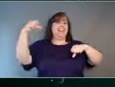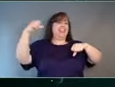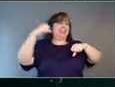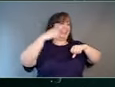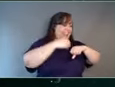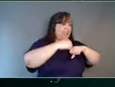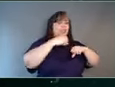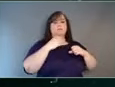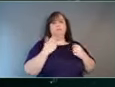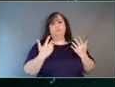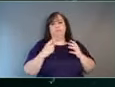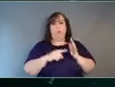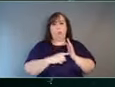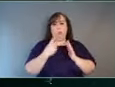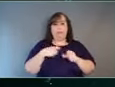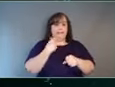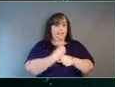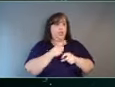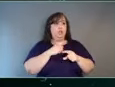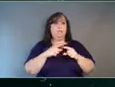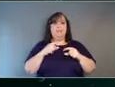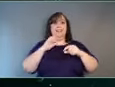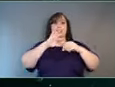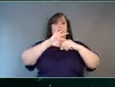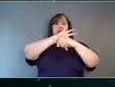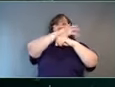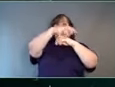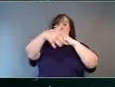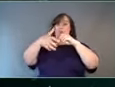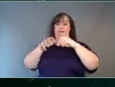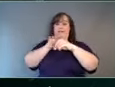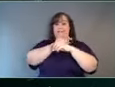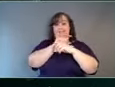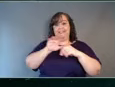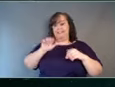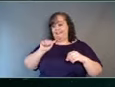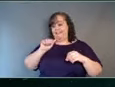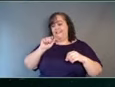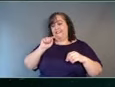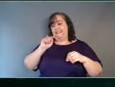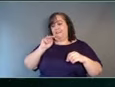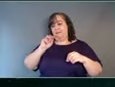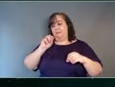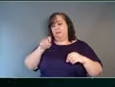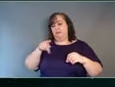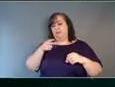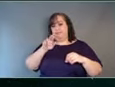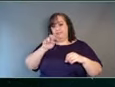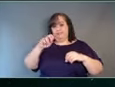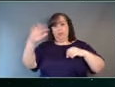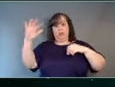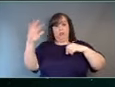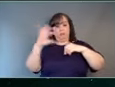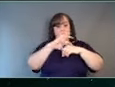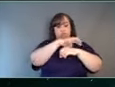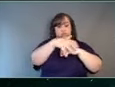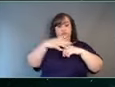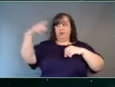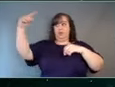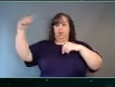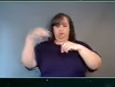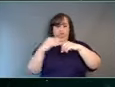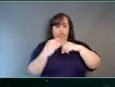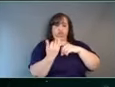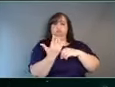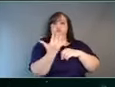and don't cause a lot of damage. As Danny mentioned, our first defense is to find the asteroids. And right now we